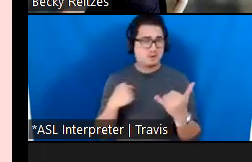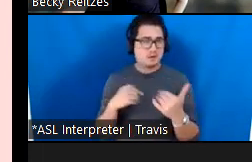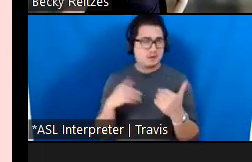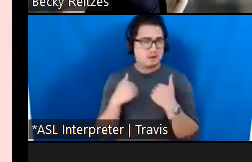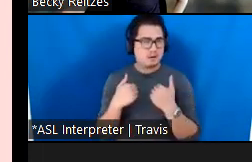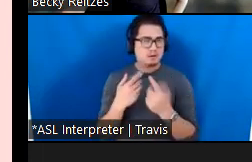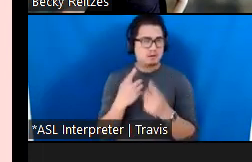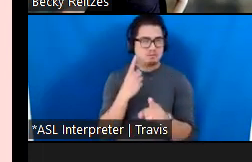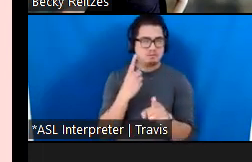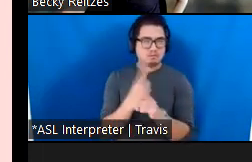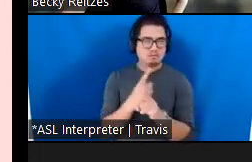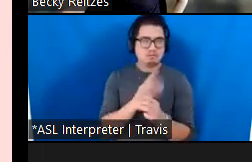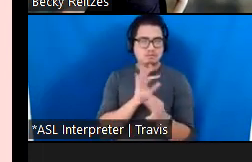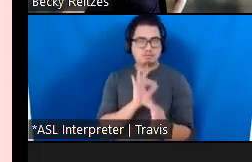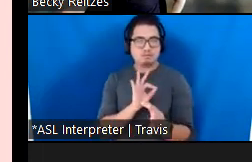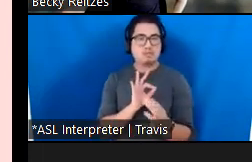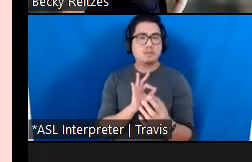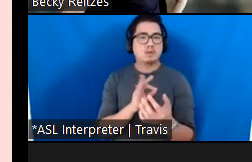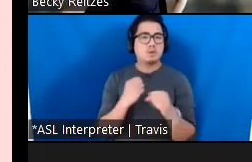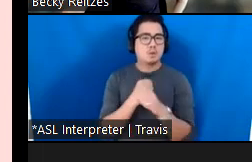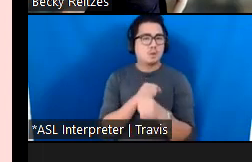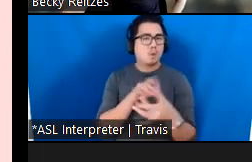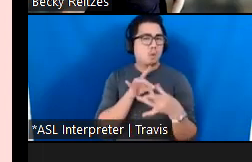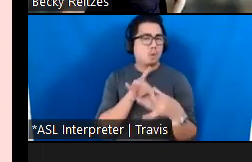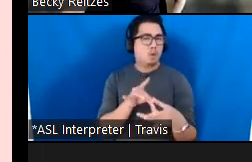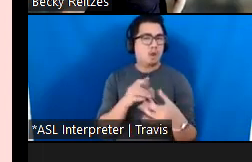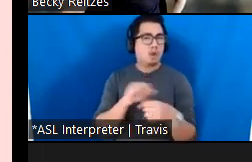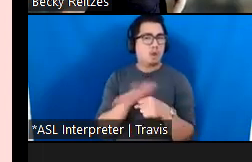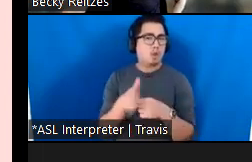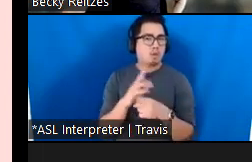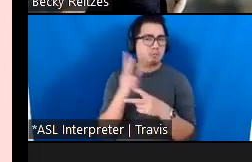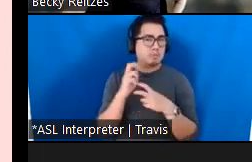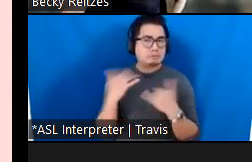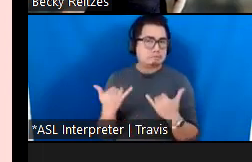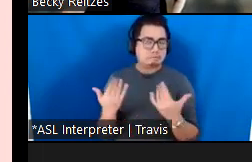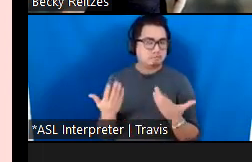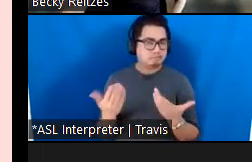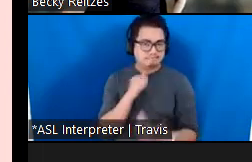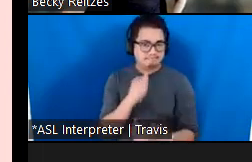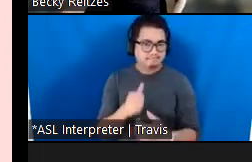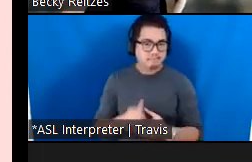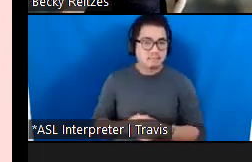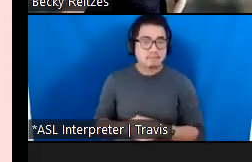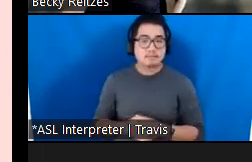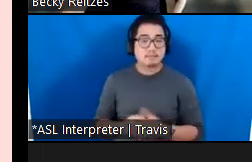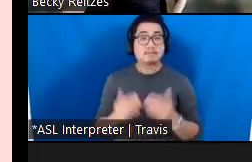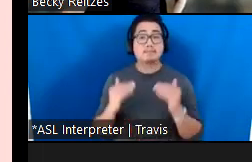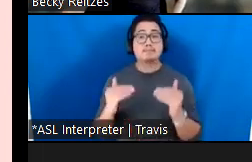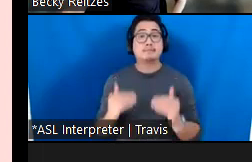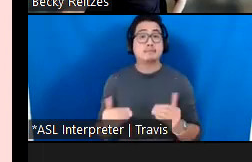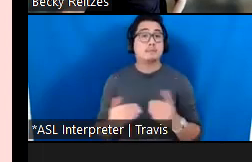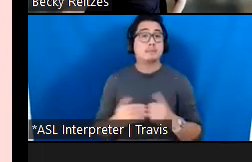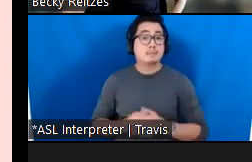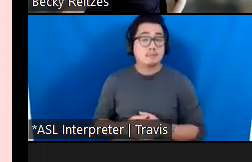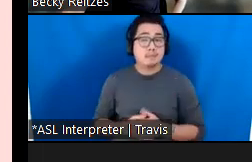The best way to stay healthy and avoid school outbreaks for students, families, staff is